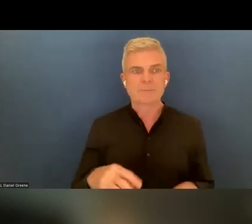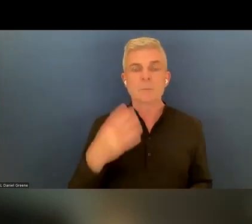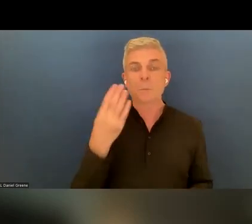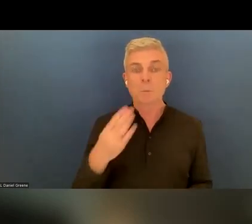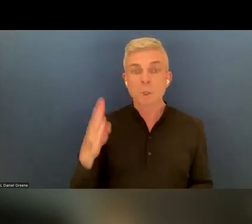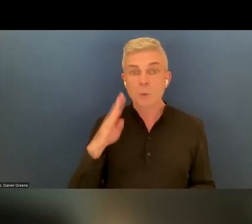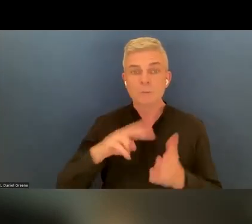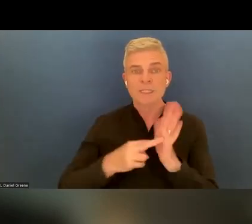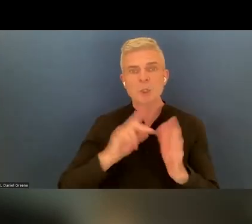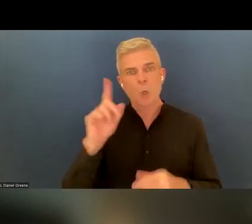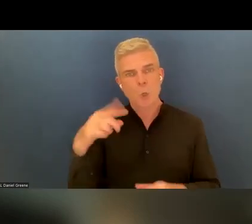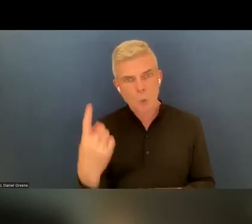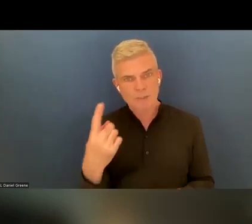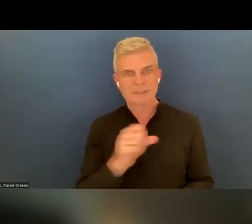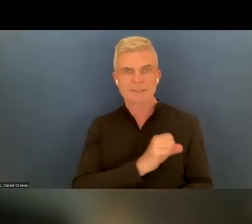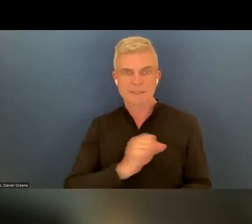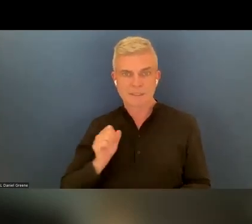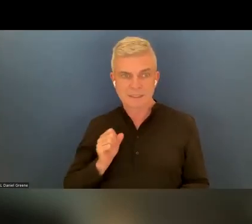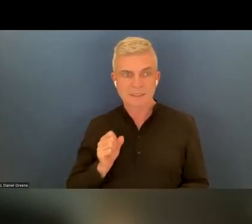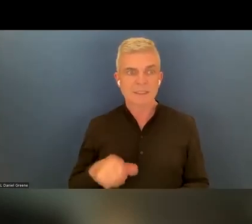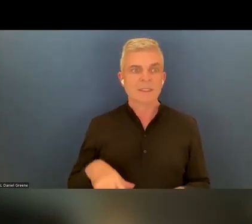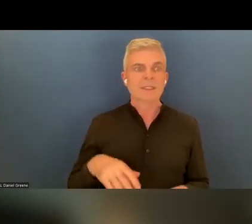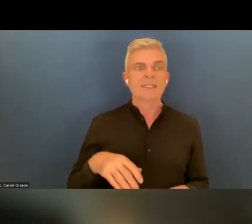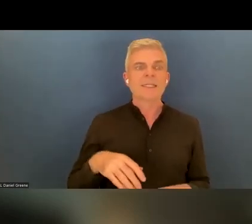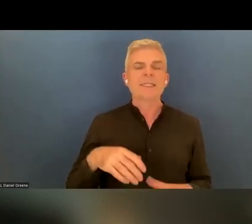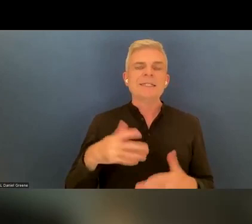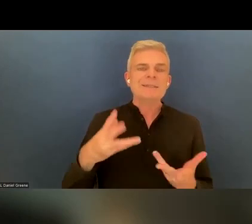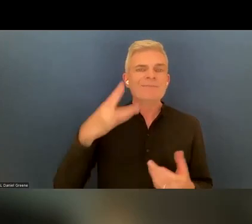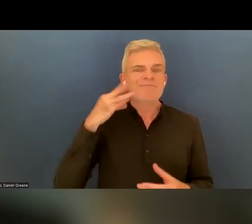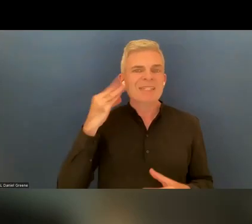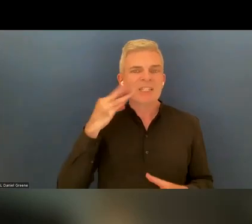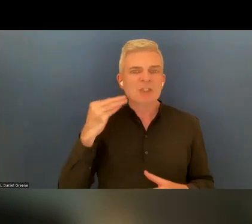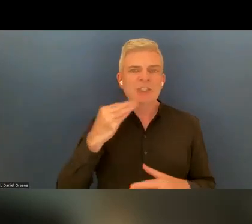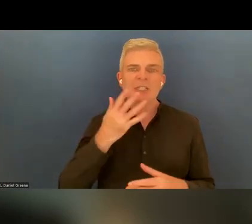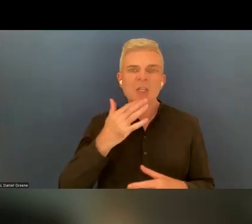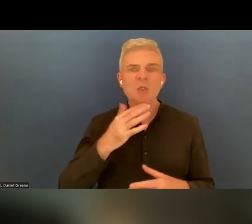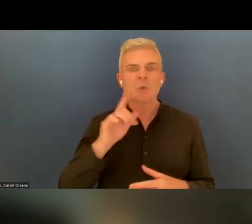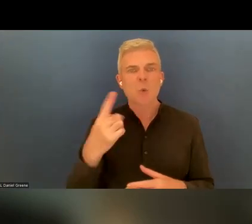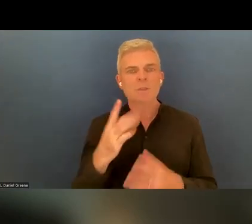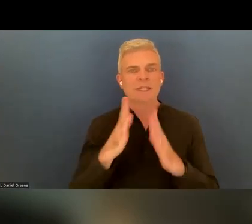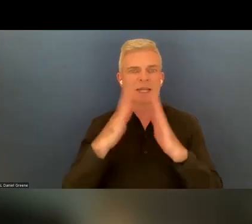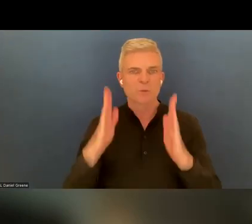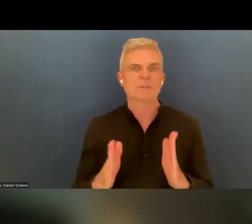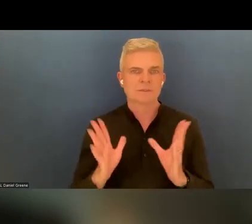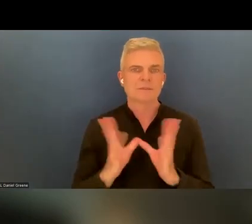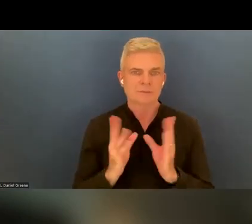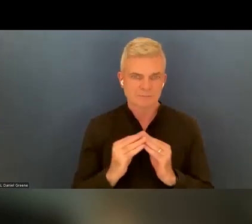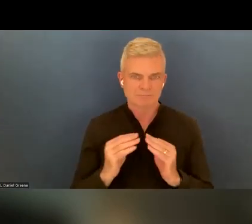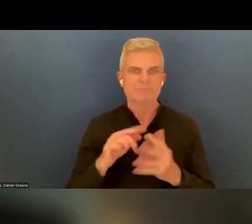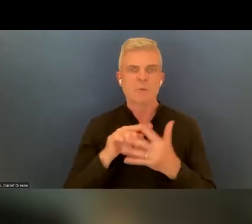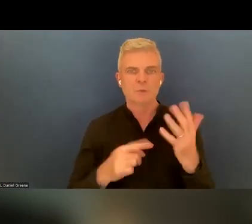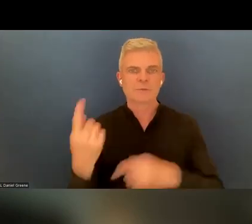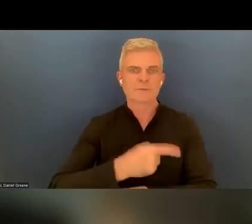the Senate is in session, and this kind of peach color is only House is in session on these days. On